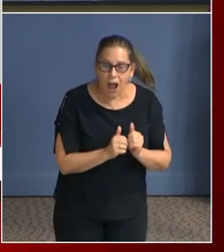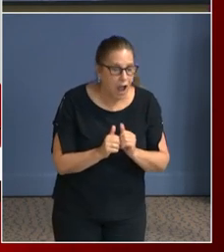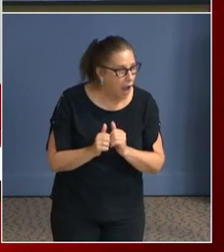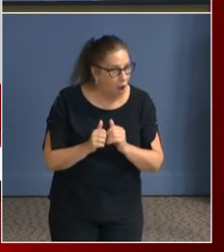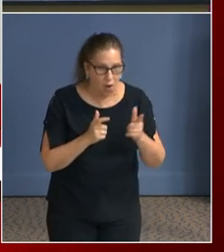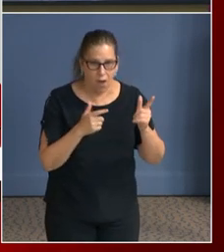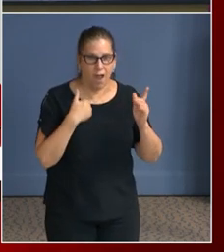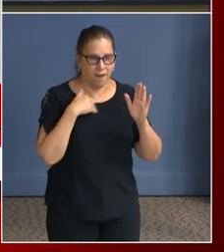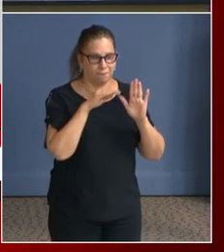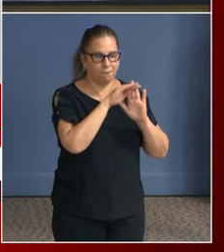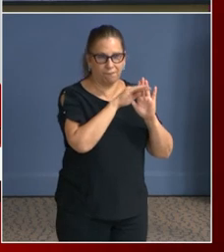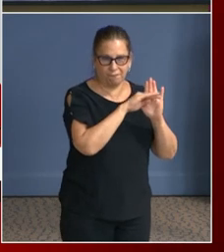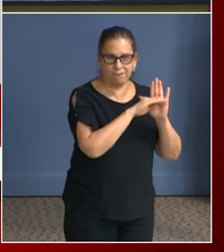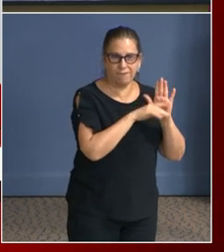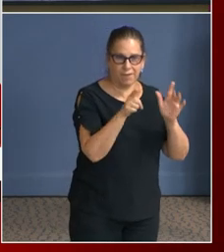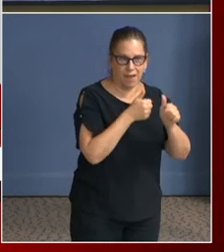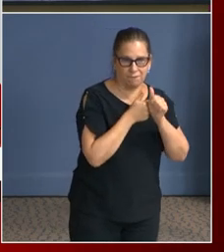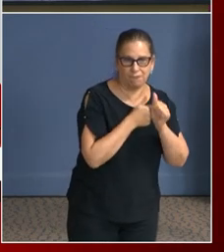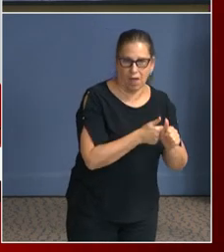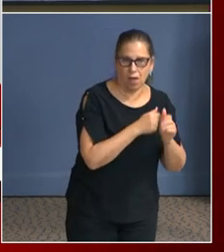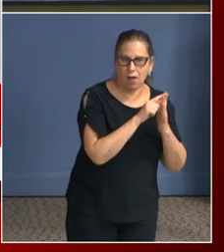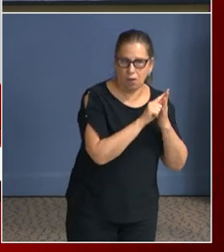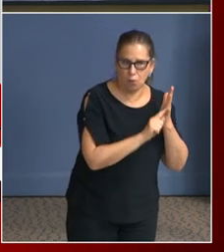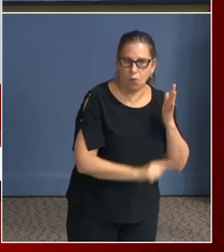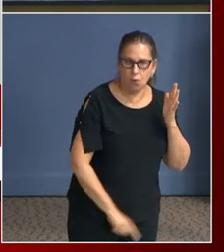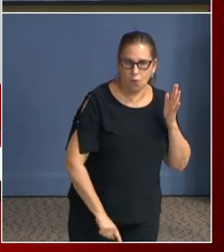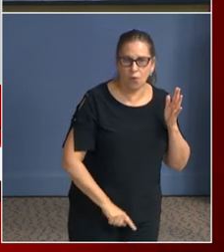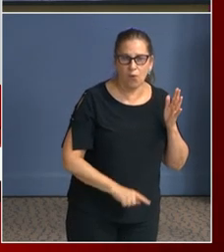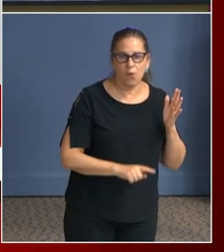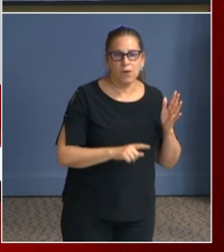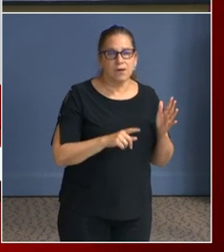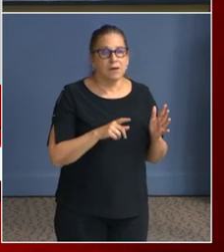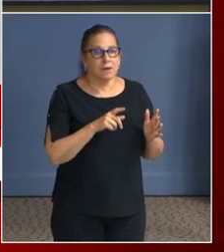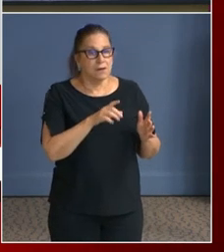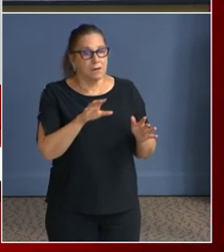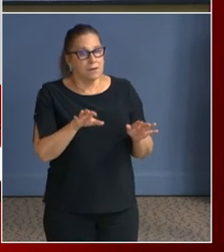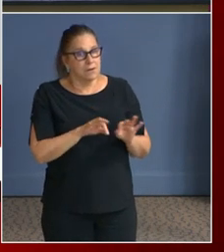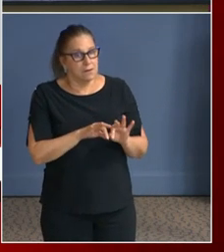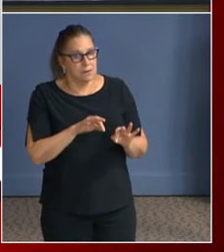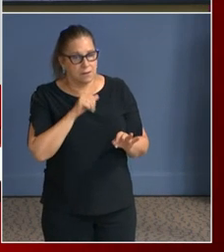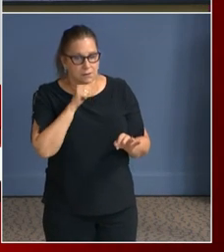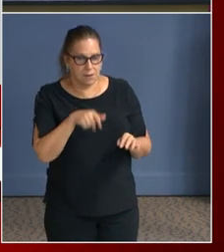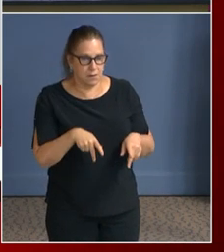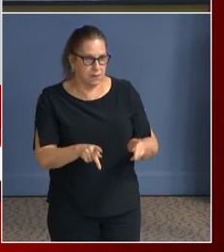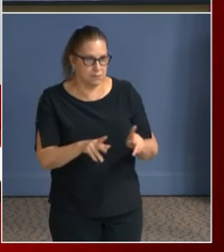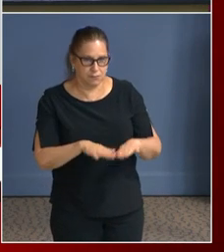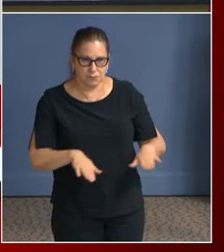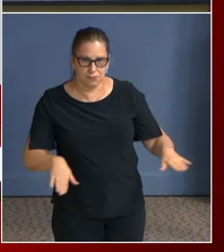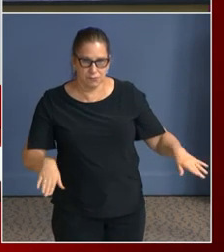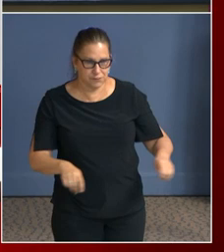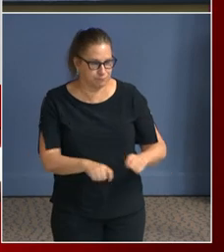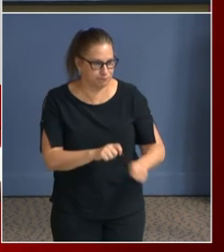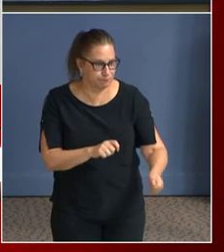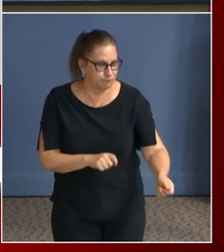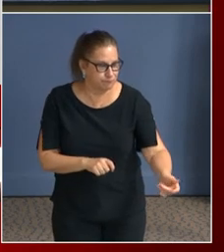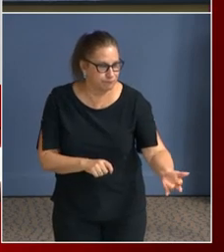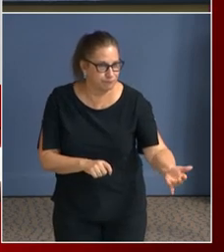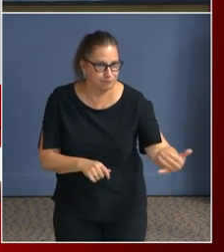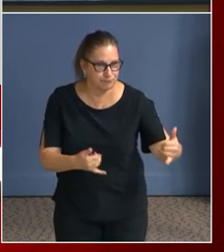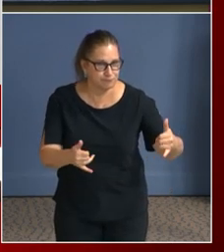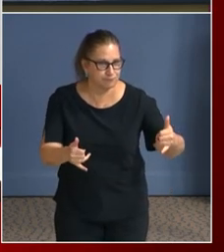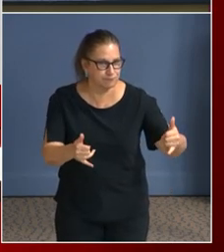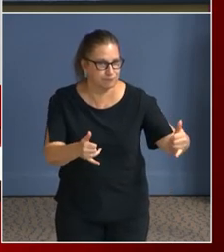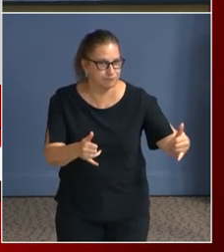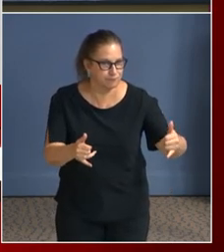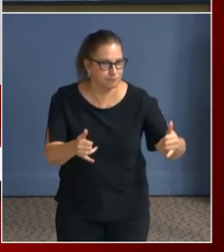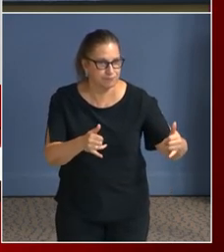to FEMS, including never allowing children to light or play with fireworks, read and follow all